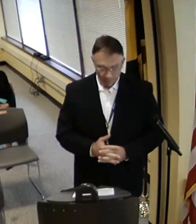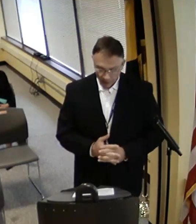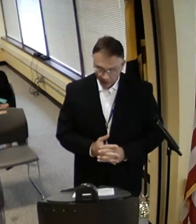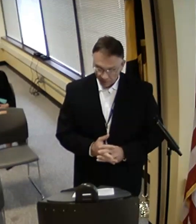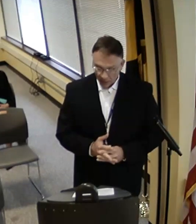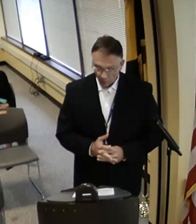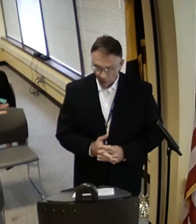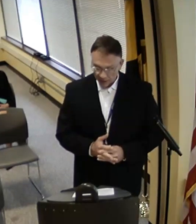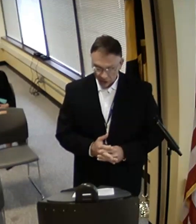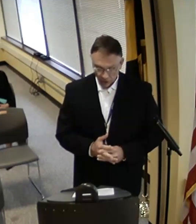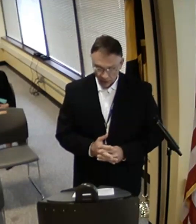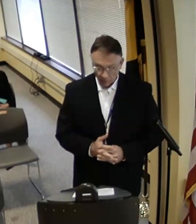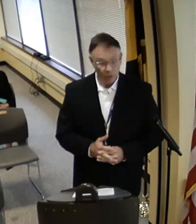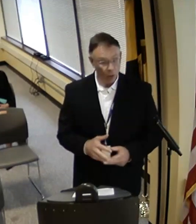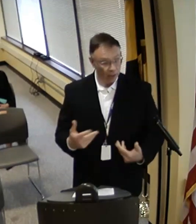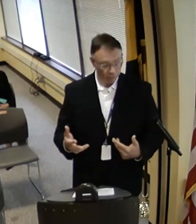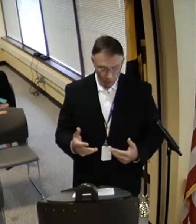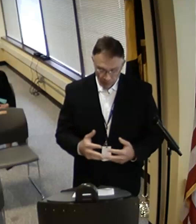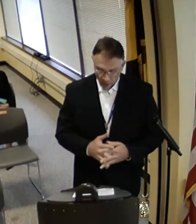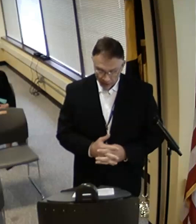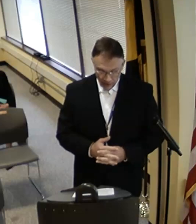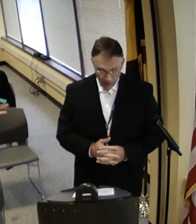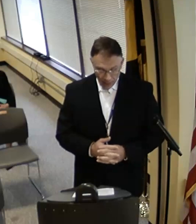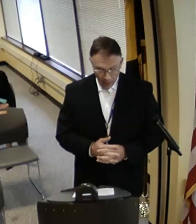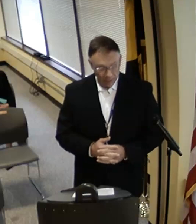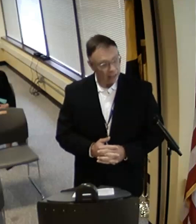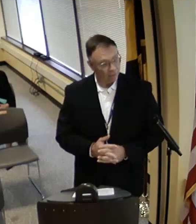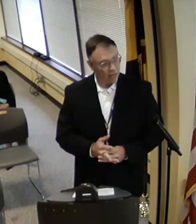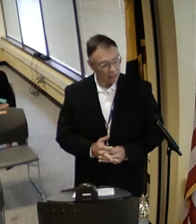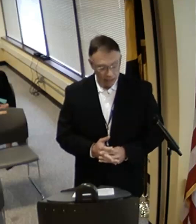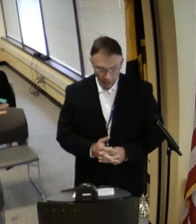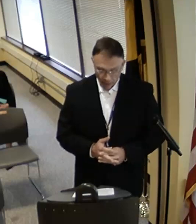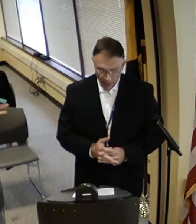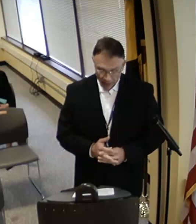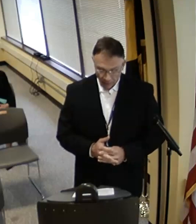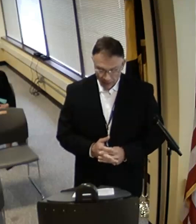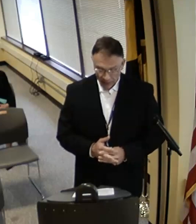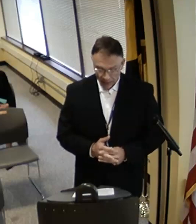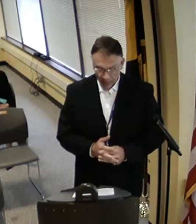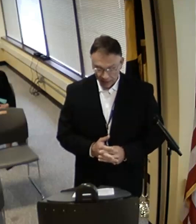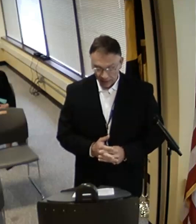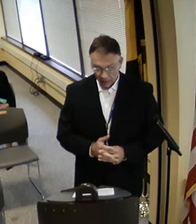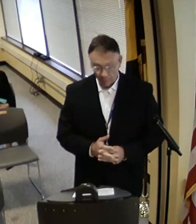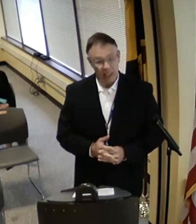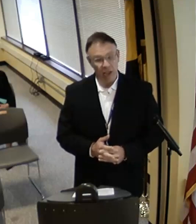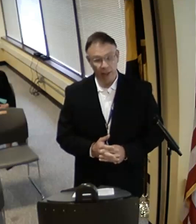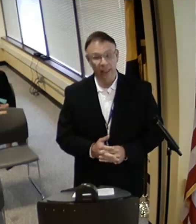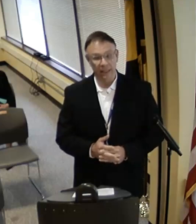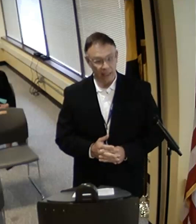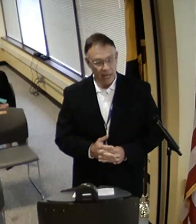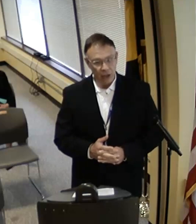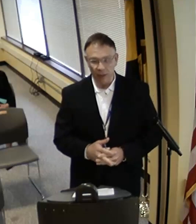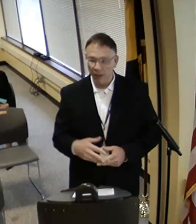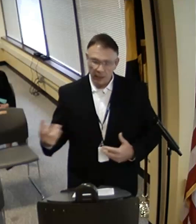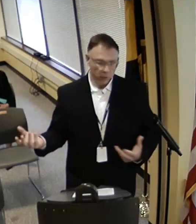water sampling if the outfall is actually flowing, if flow is present. And if necessary, we may investigate on any potential